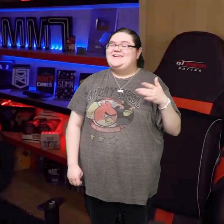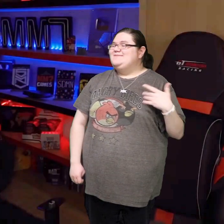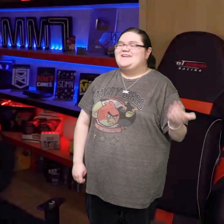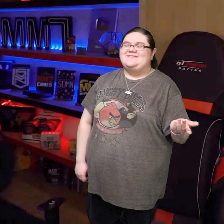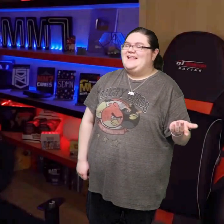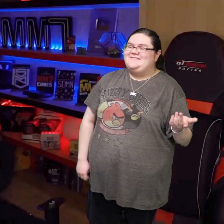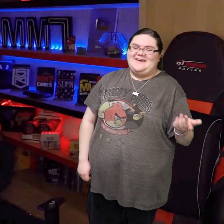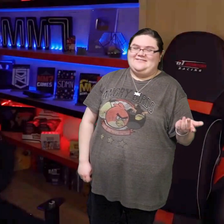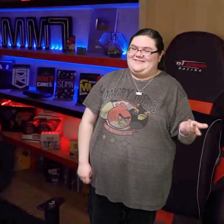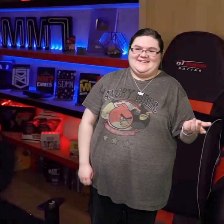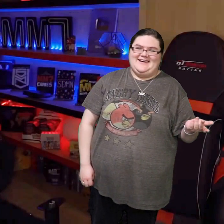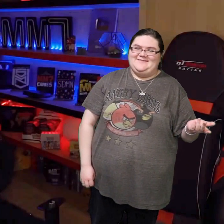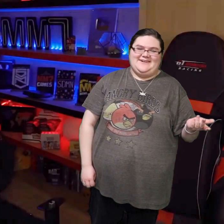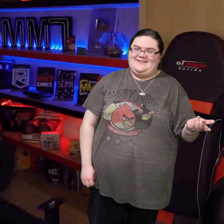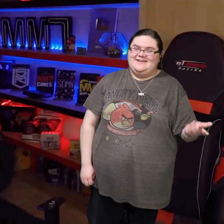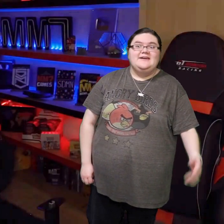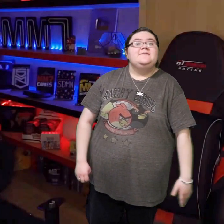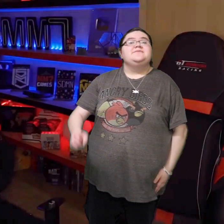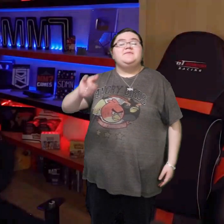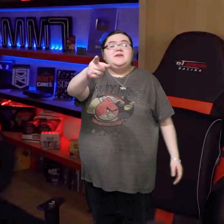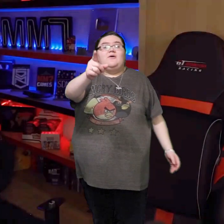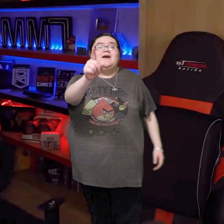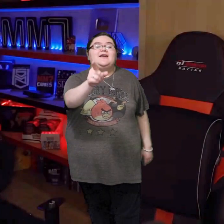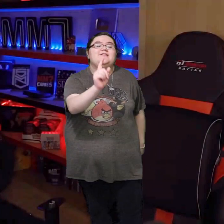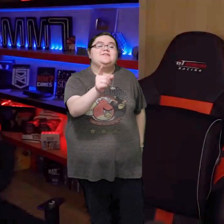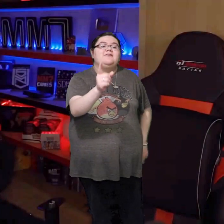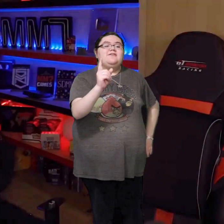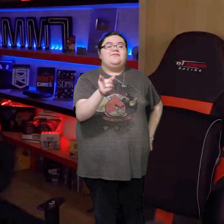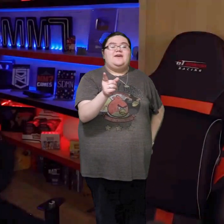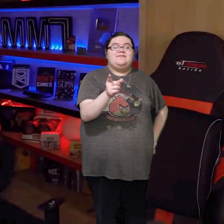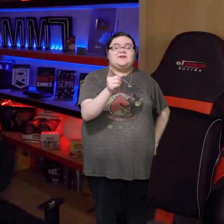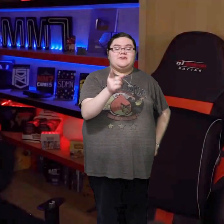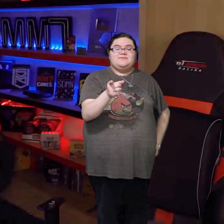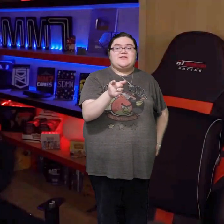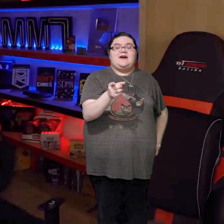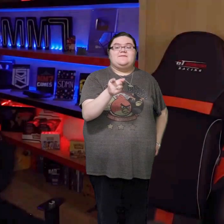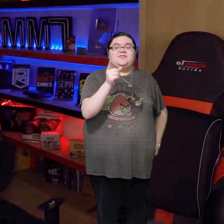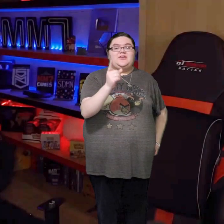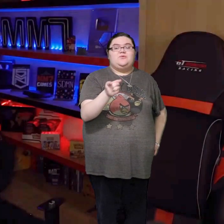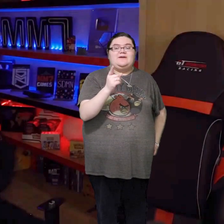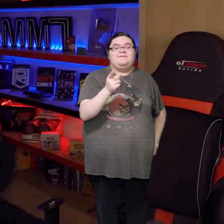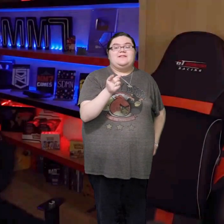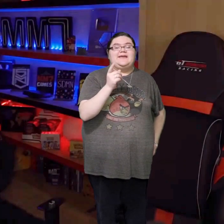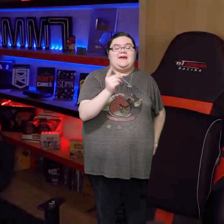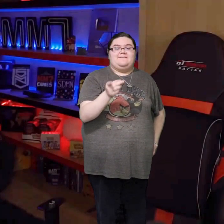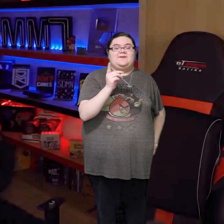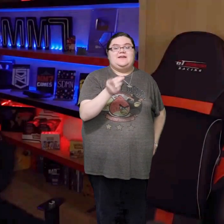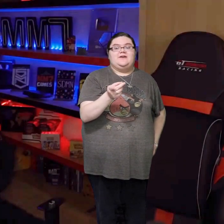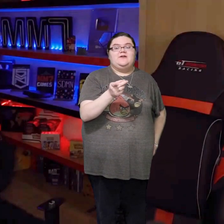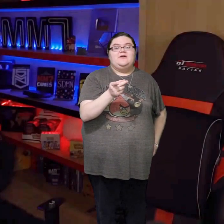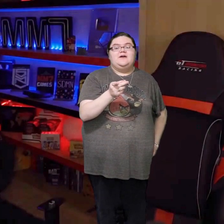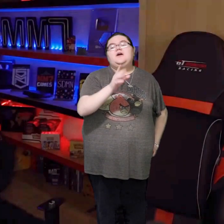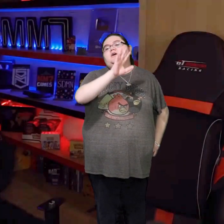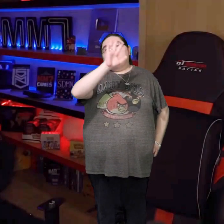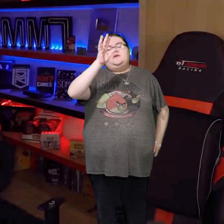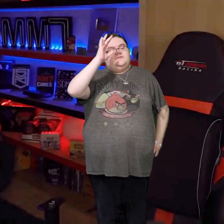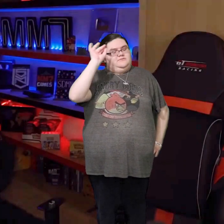one before and it makes me laugh every time. Oh, let me know, is there a favorite Christmas advert that you wait for like every